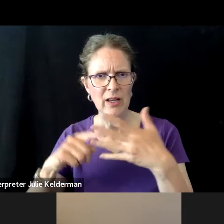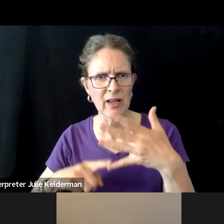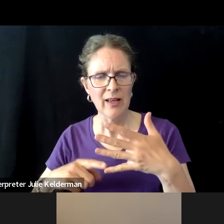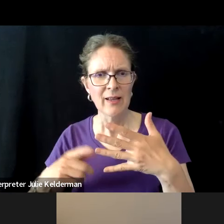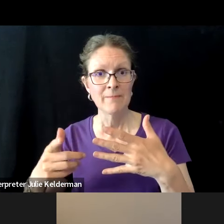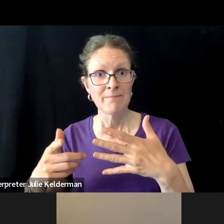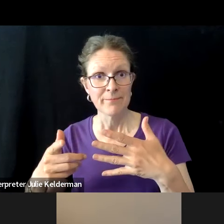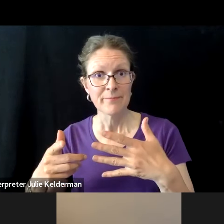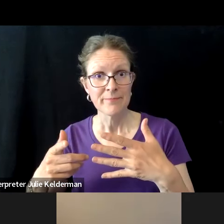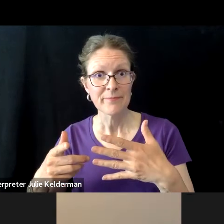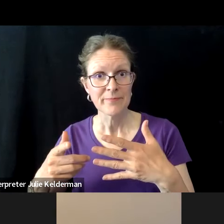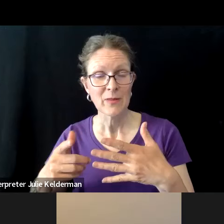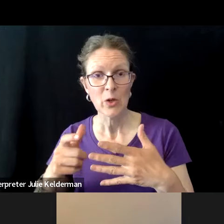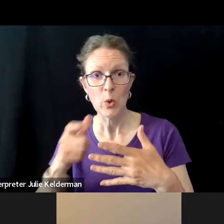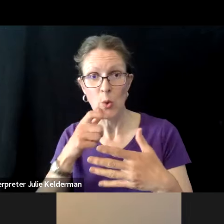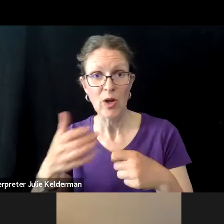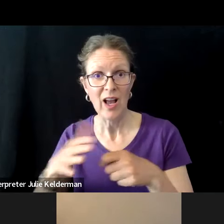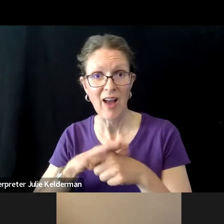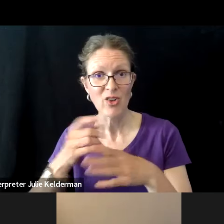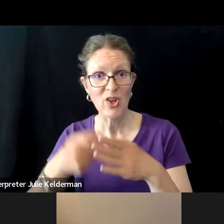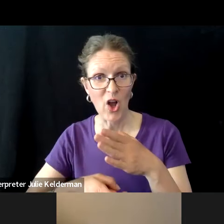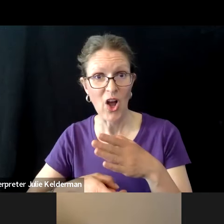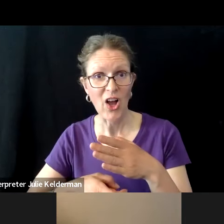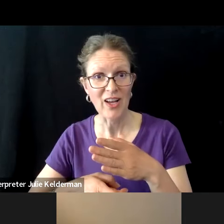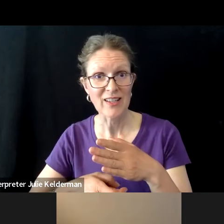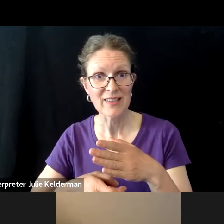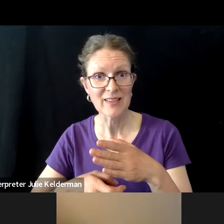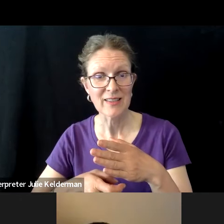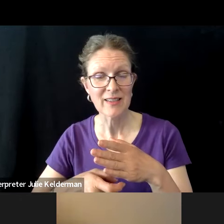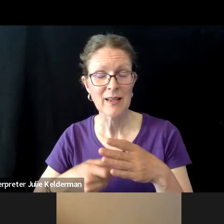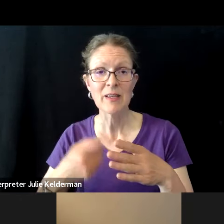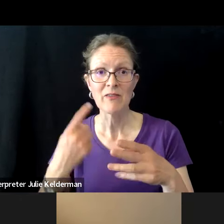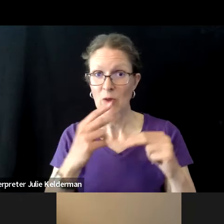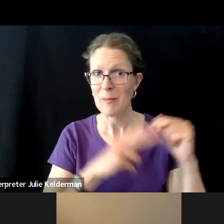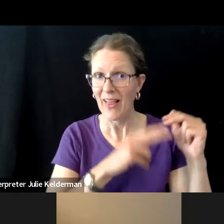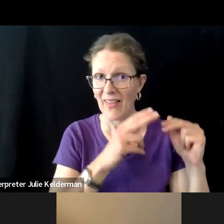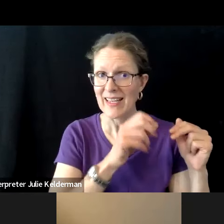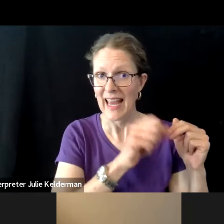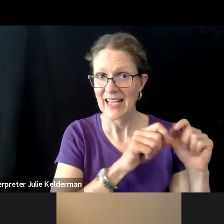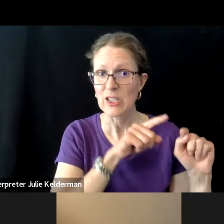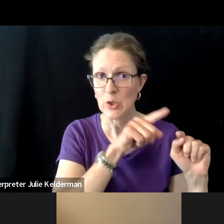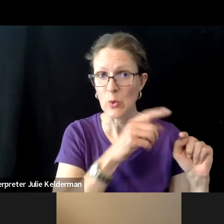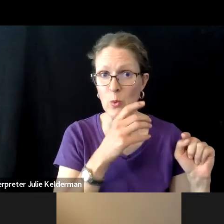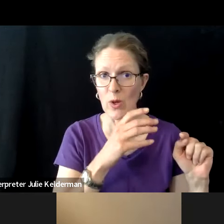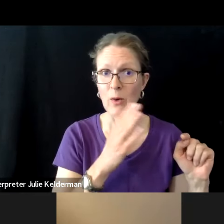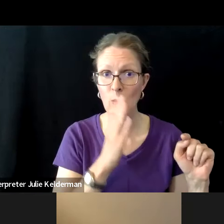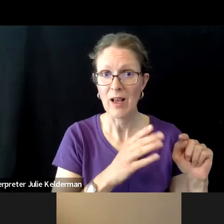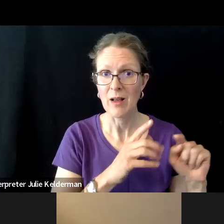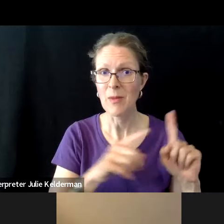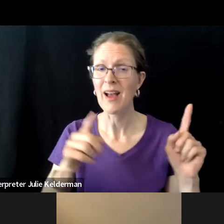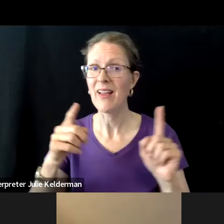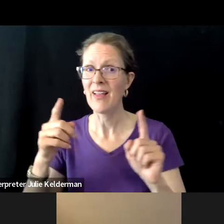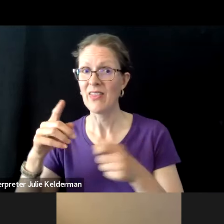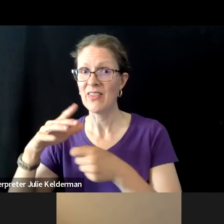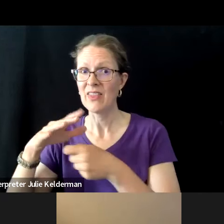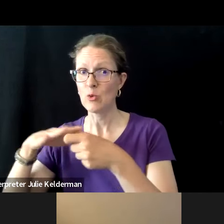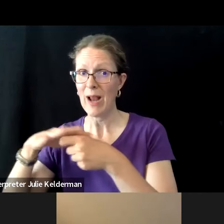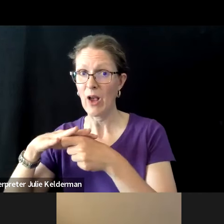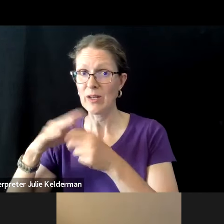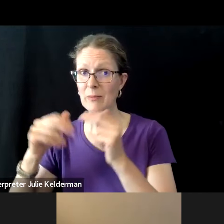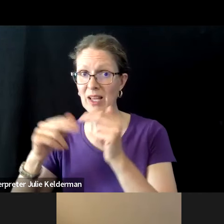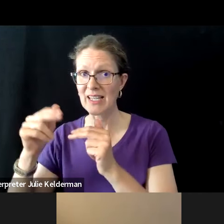be? Who covers the cost of? Obviously, to your building, you'll have to do that. But will there be a benefit to the surrounding buildings